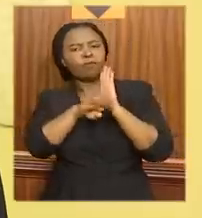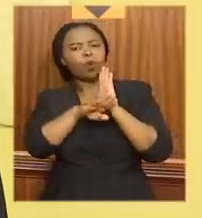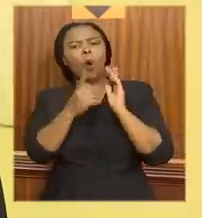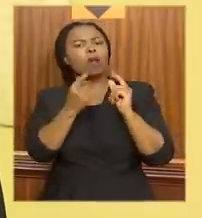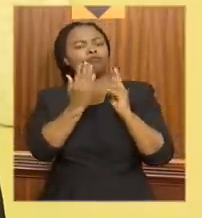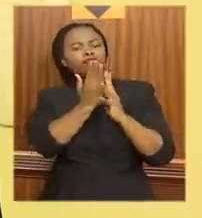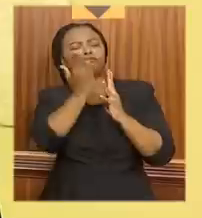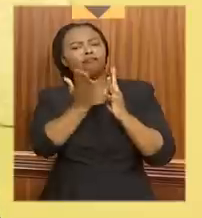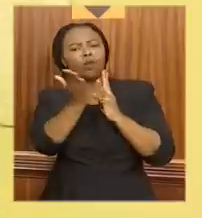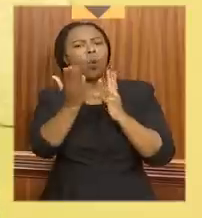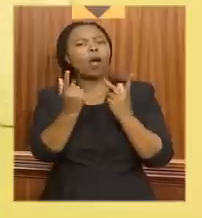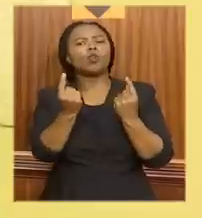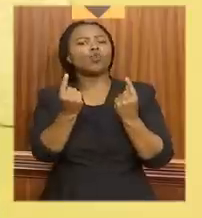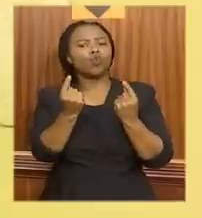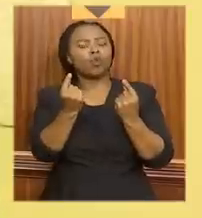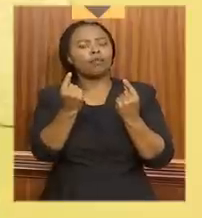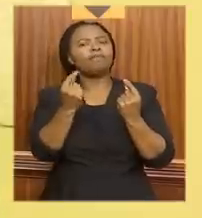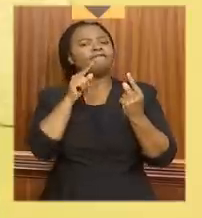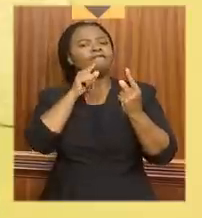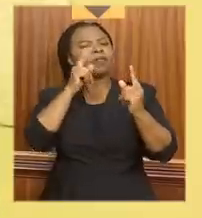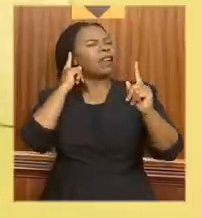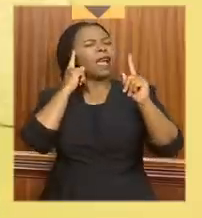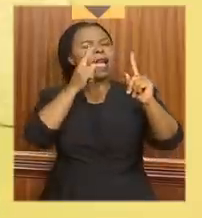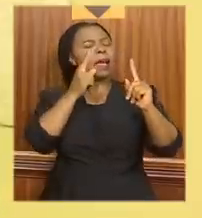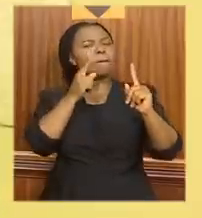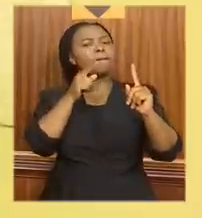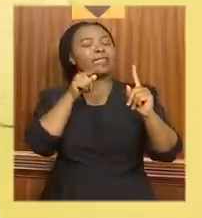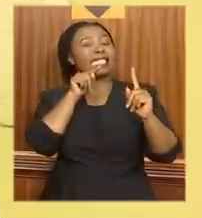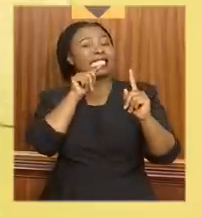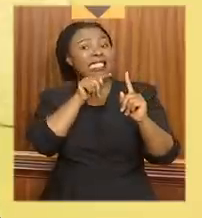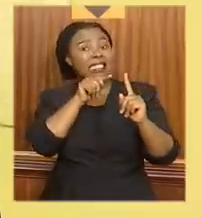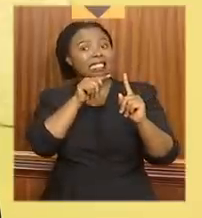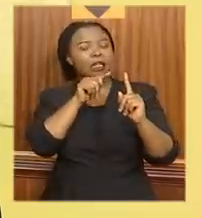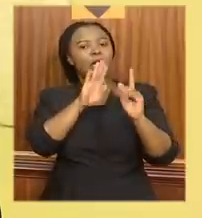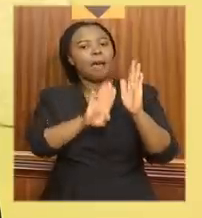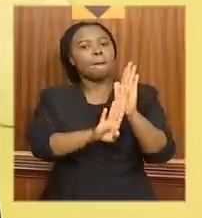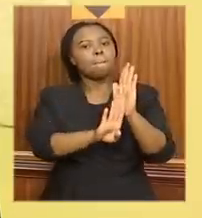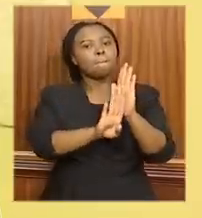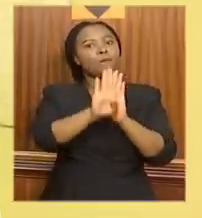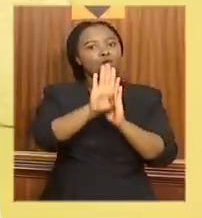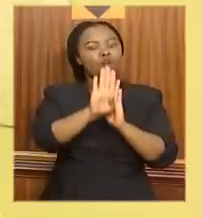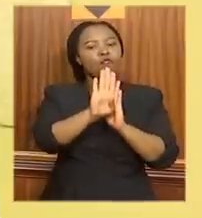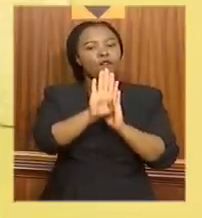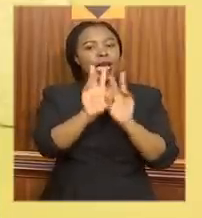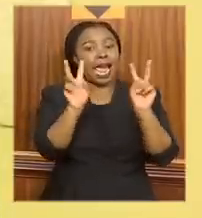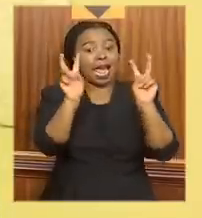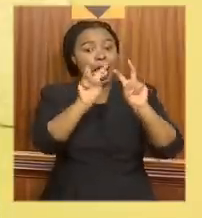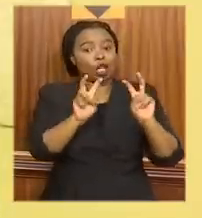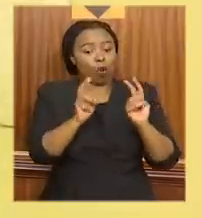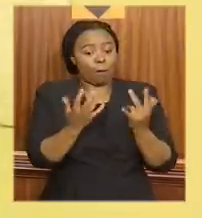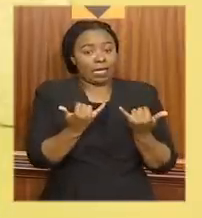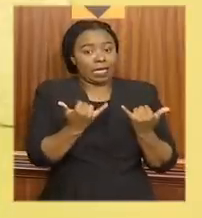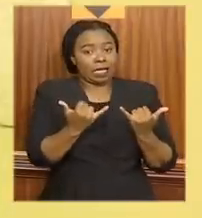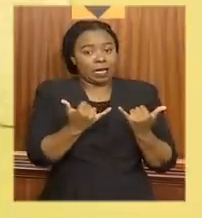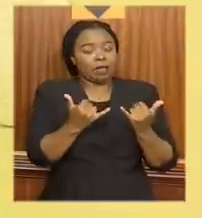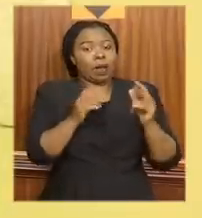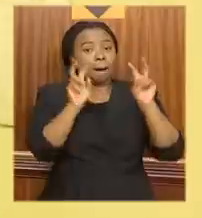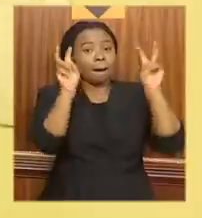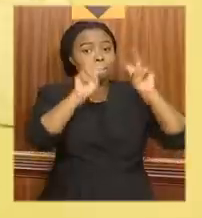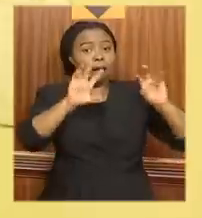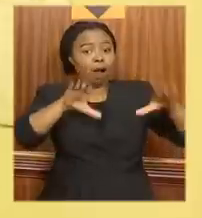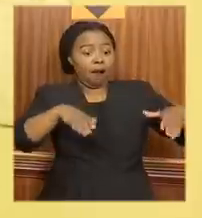firstly, are aimed at improving the performance of Eskom's existing fleet of power